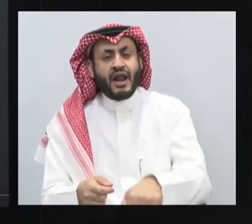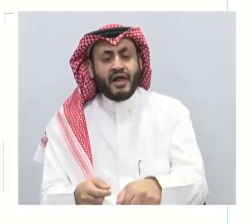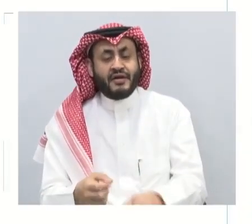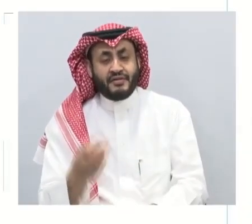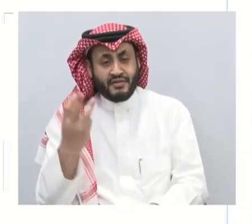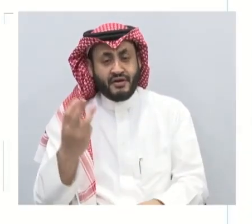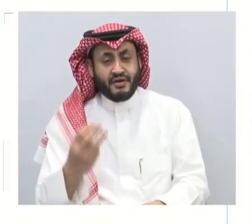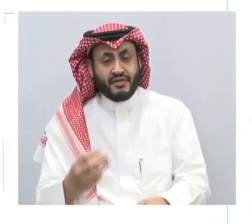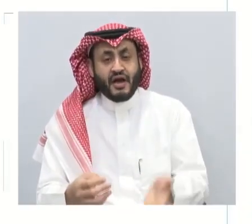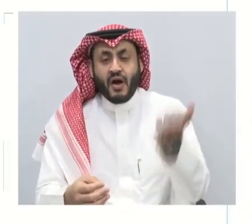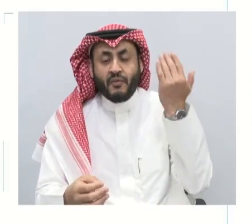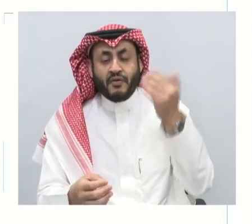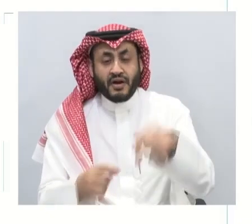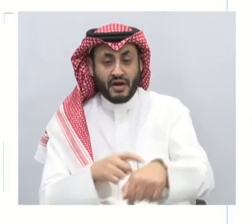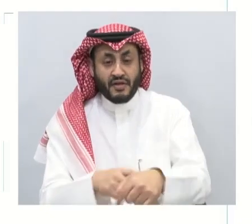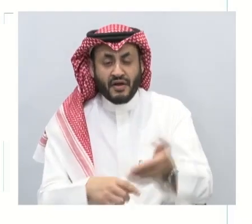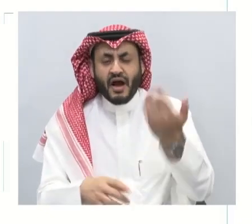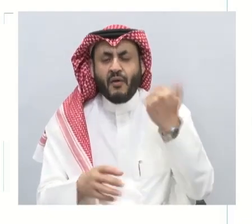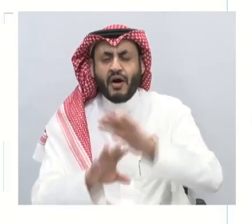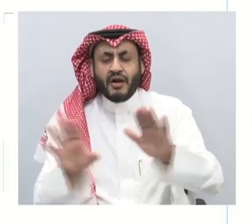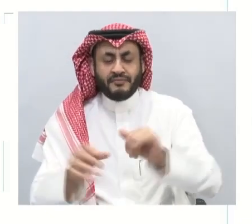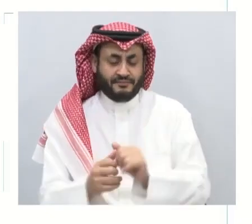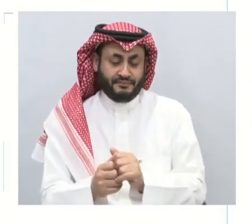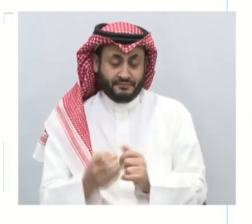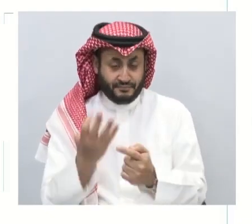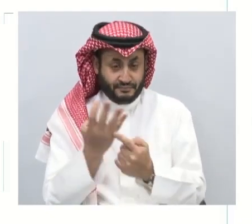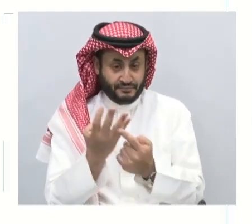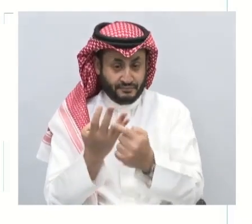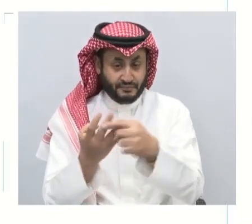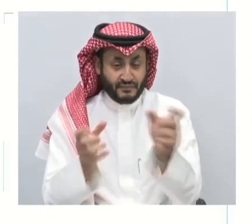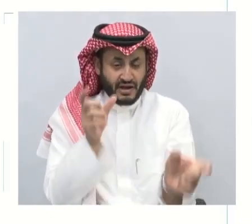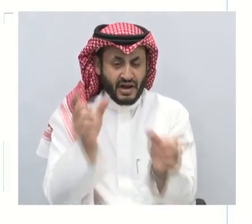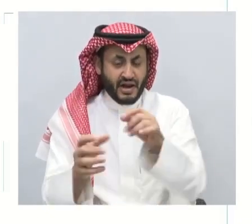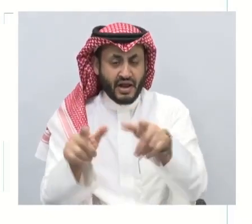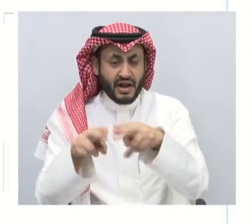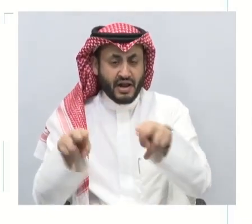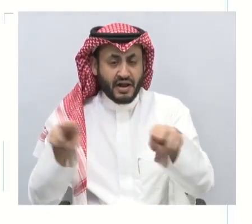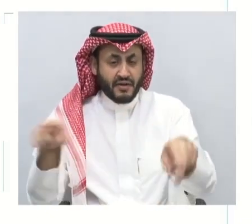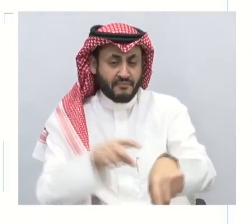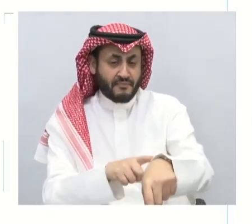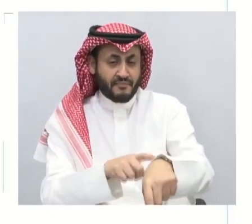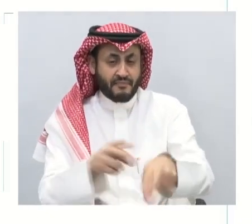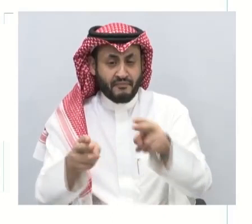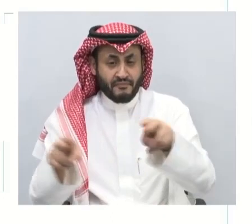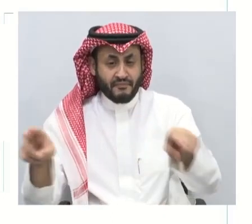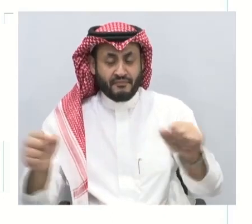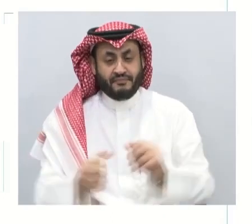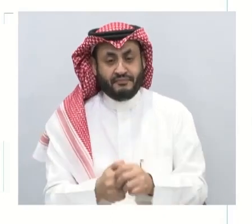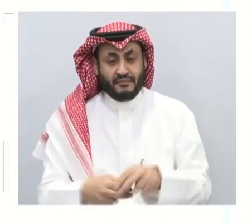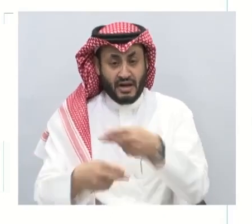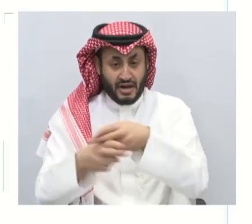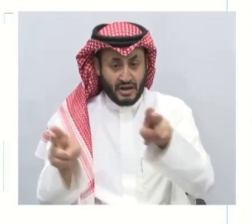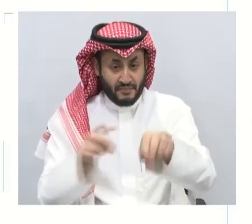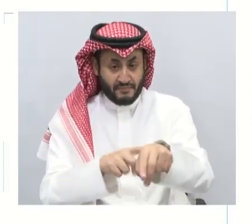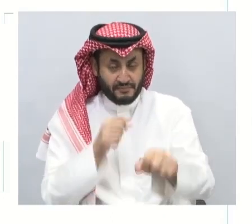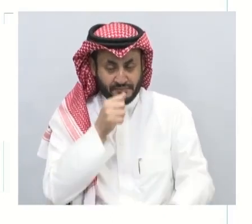school, I have gone to school. Here, we have these four sentences in different tenses. Same meaning, but the time is